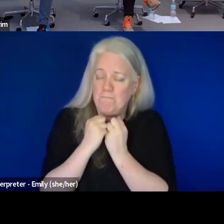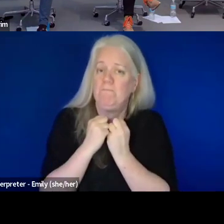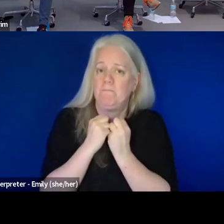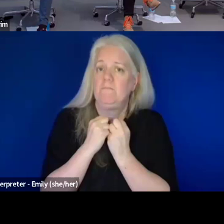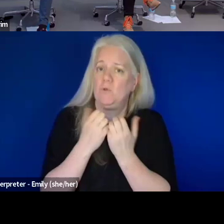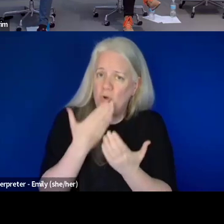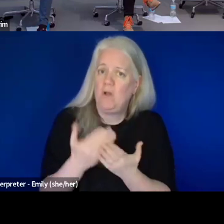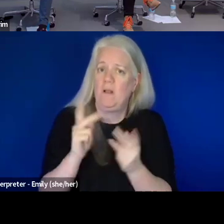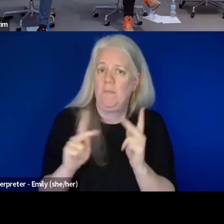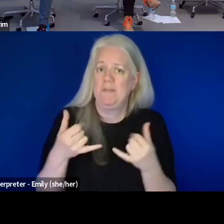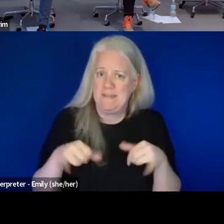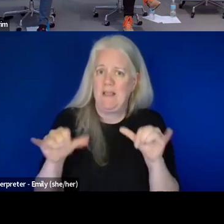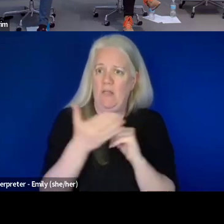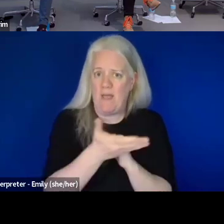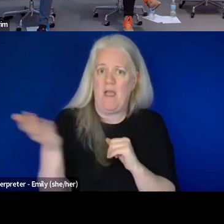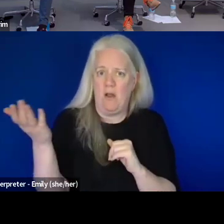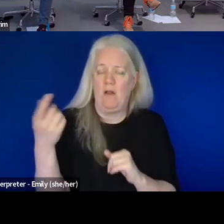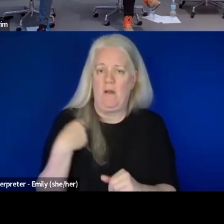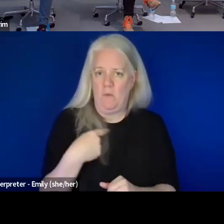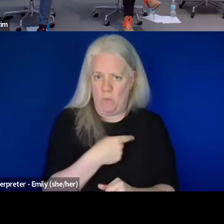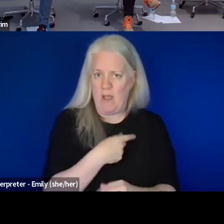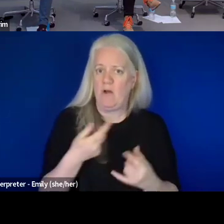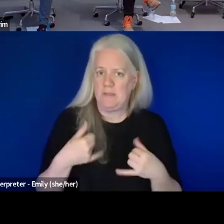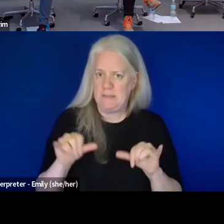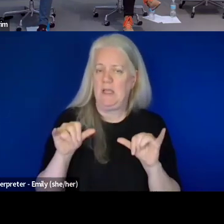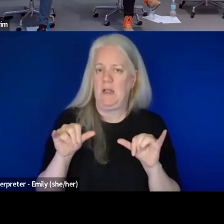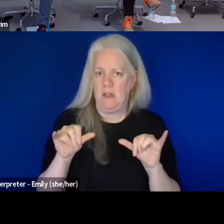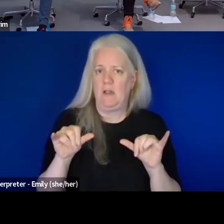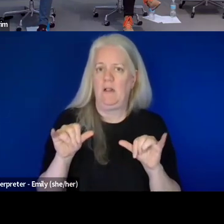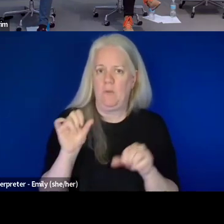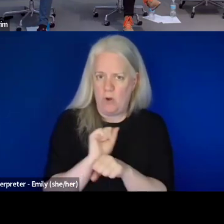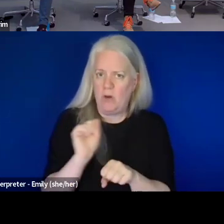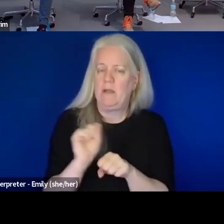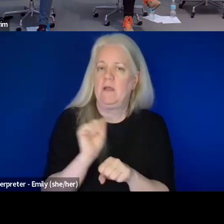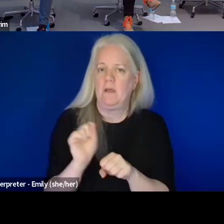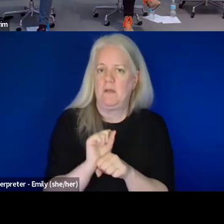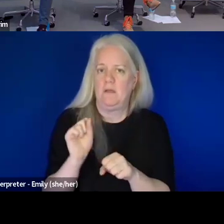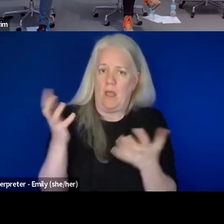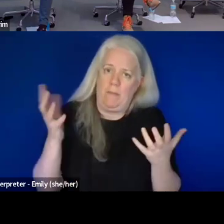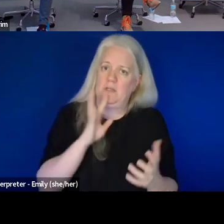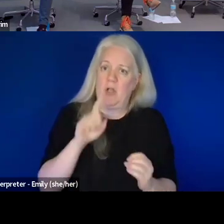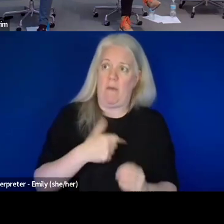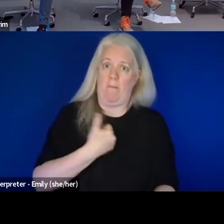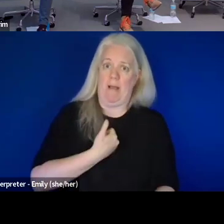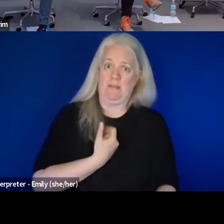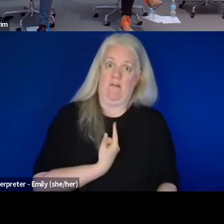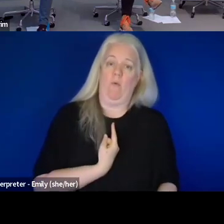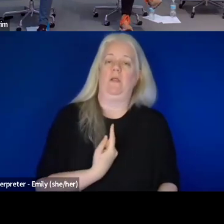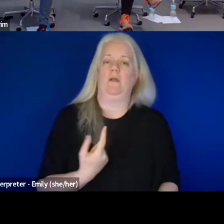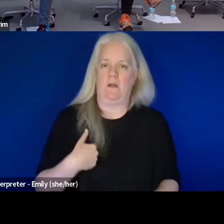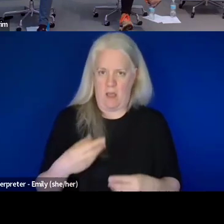there. We are still providing, I mean, at least I can talk about myself. I am still